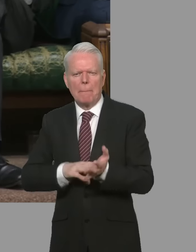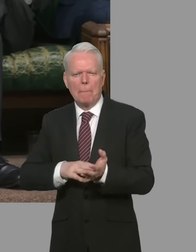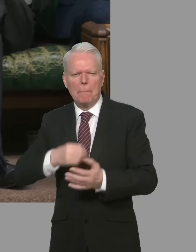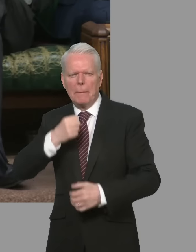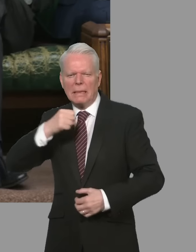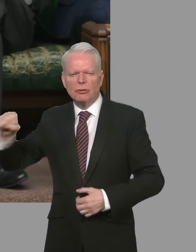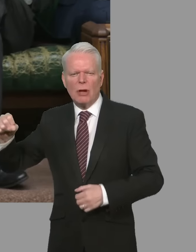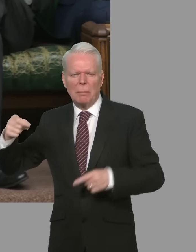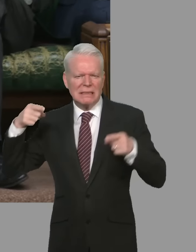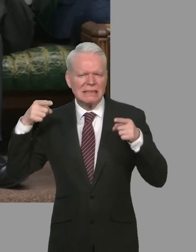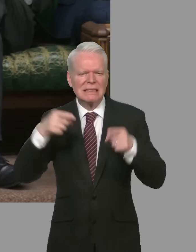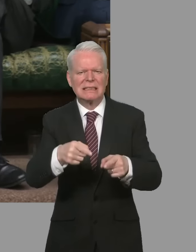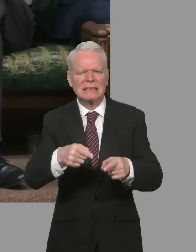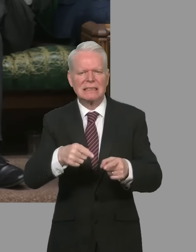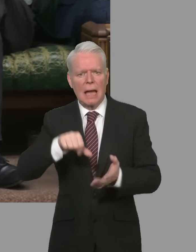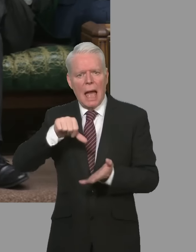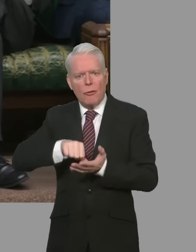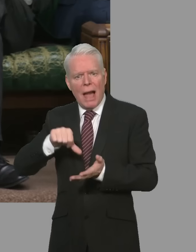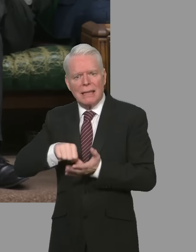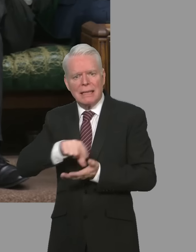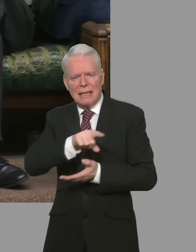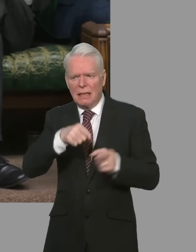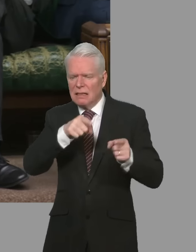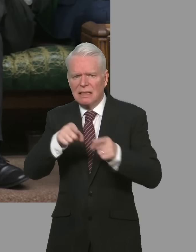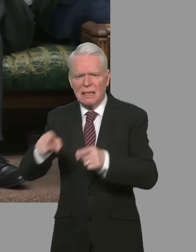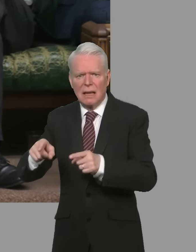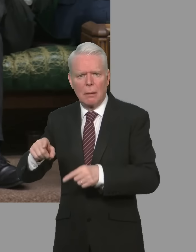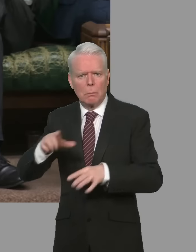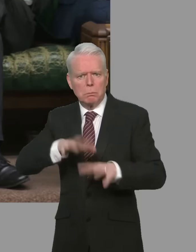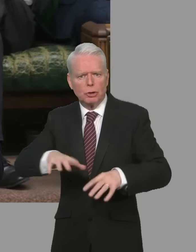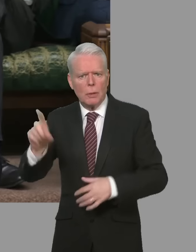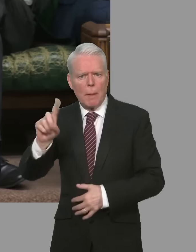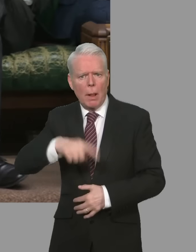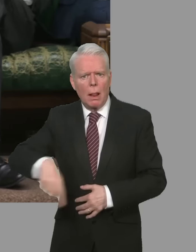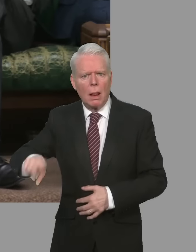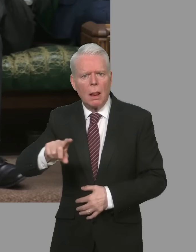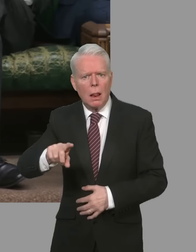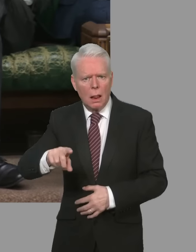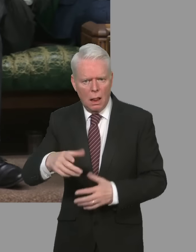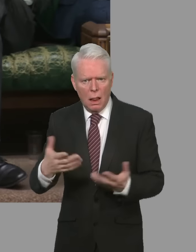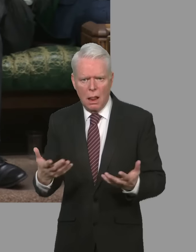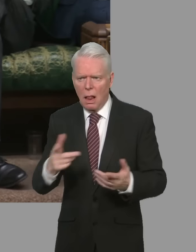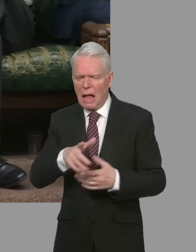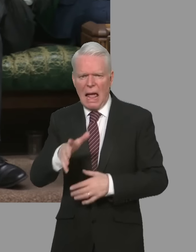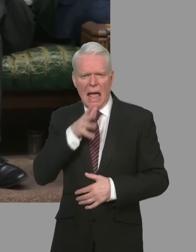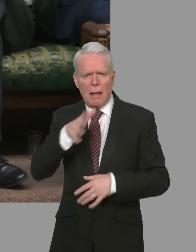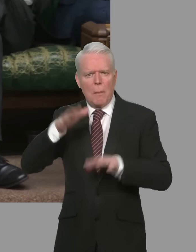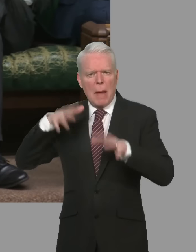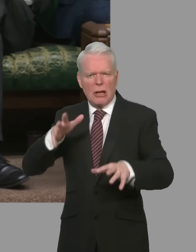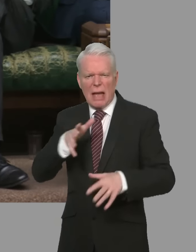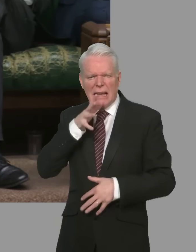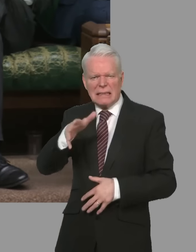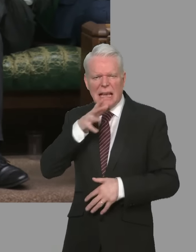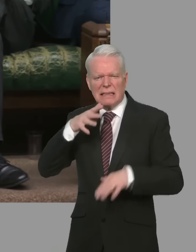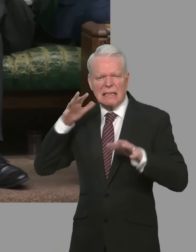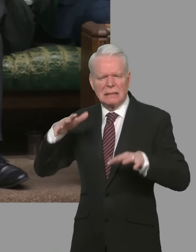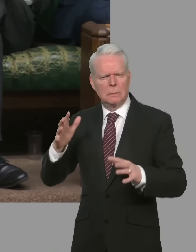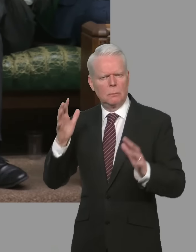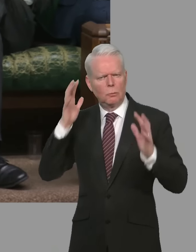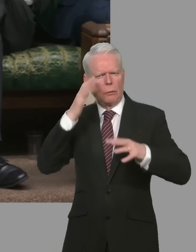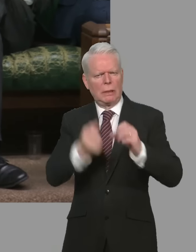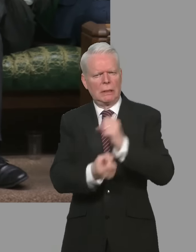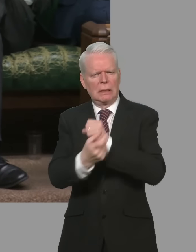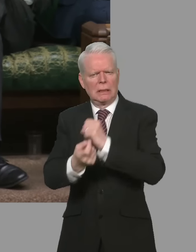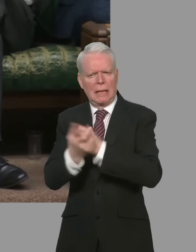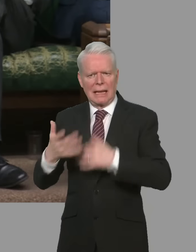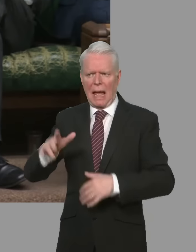war with Iran, whether we like it or not. But the reality for us, therefore, is that we have never dealt with this organisation. And I simply ask the Prime